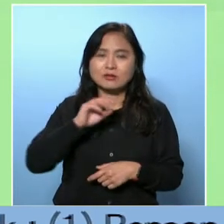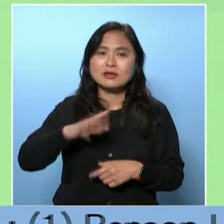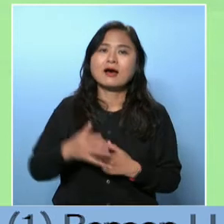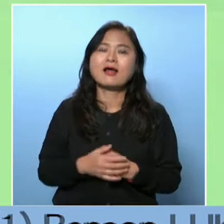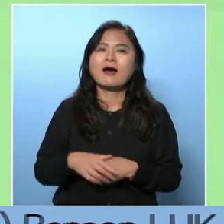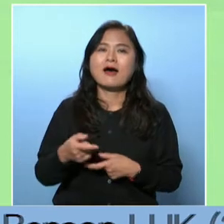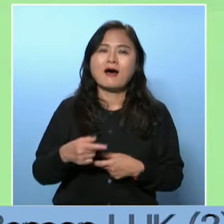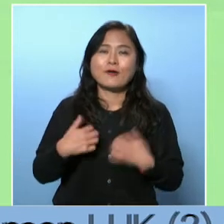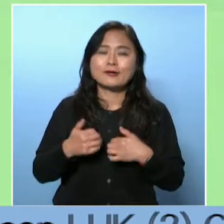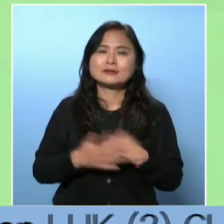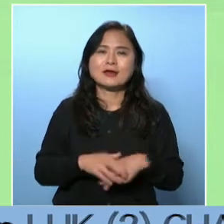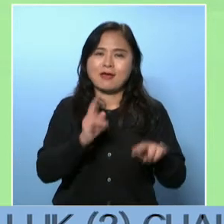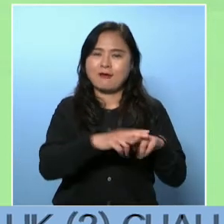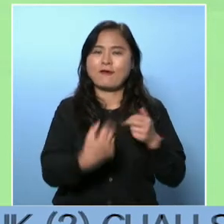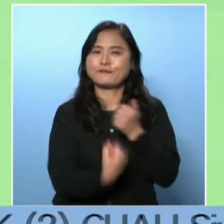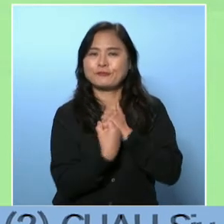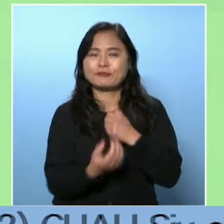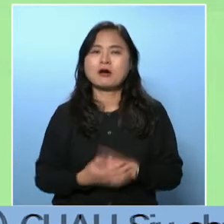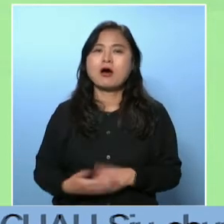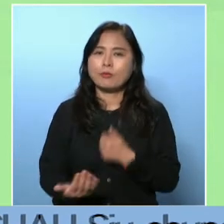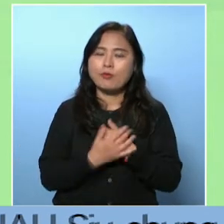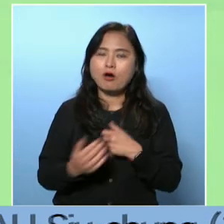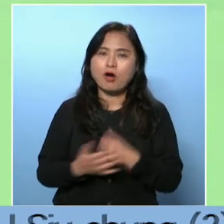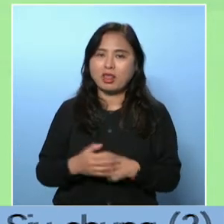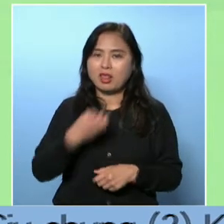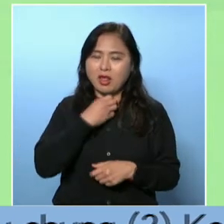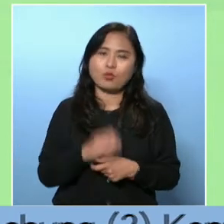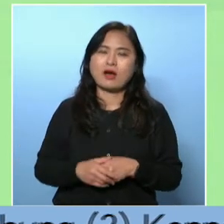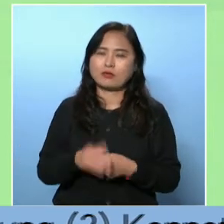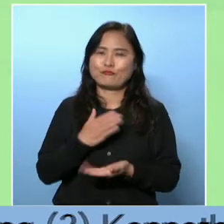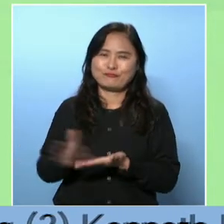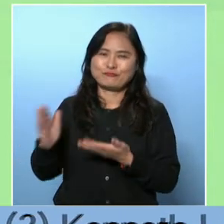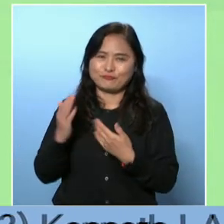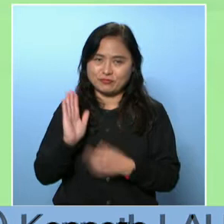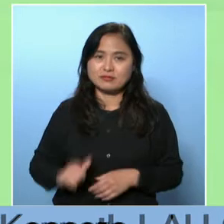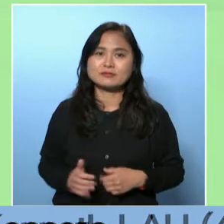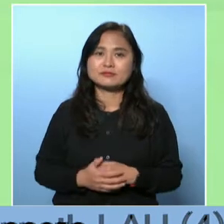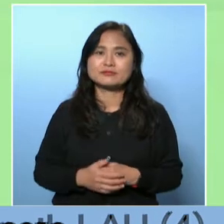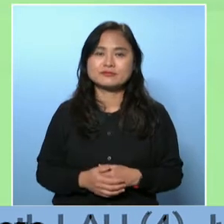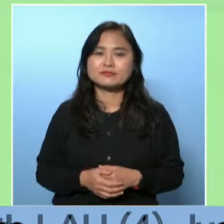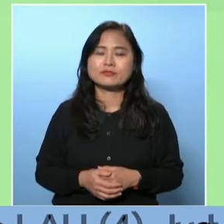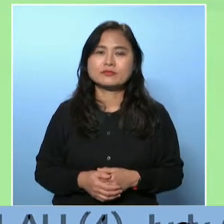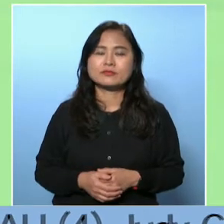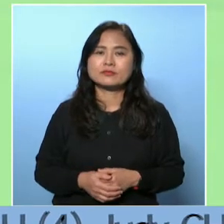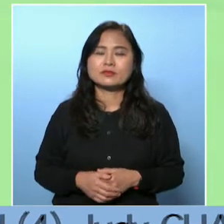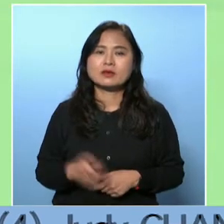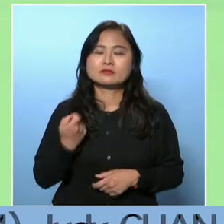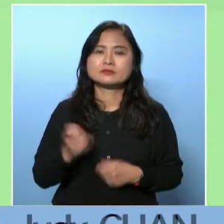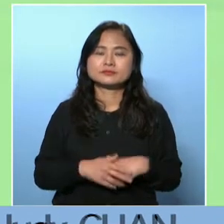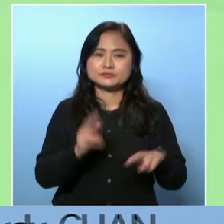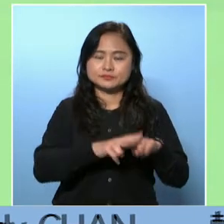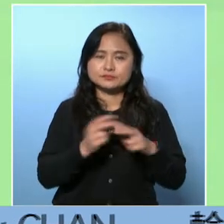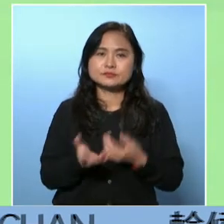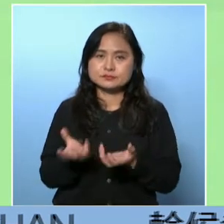the staunch support of the of the country, and we were able to overcome one